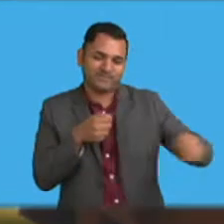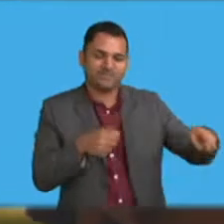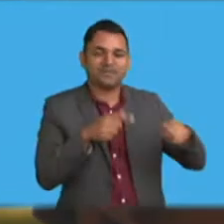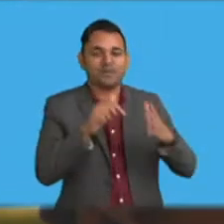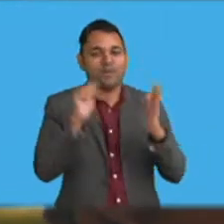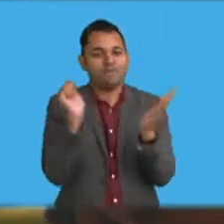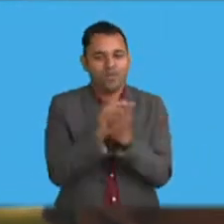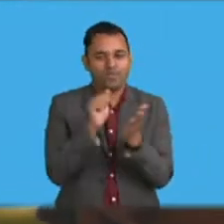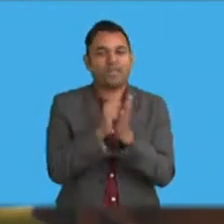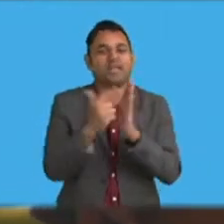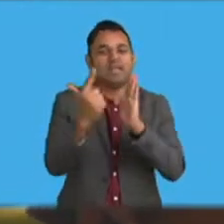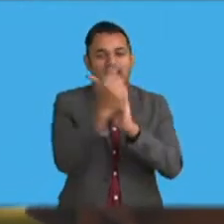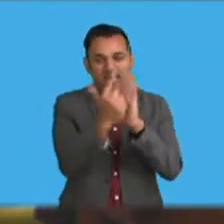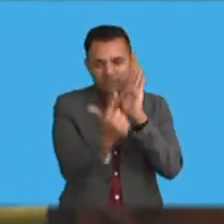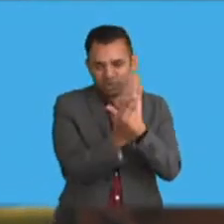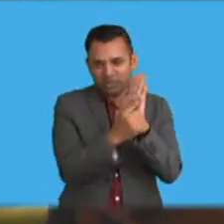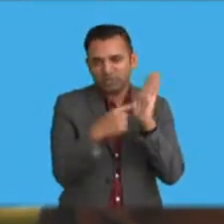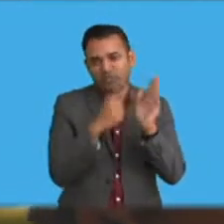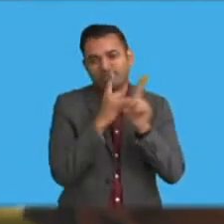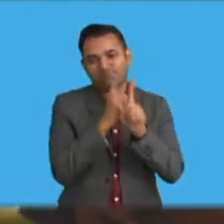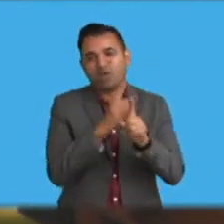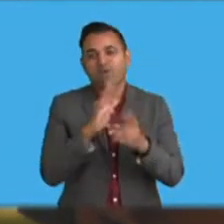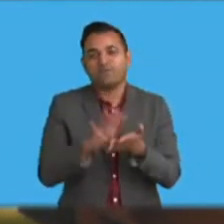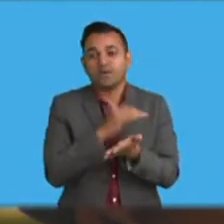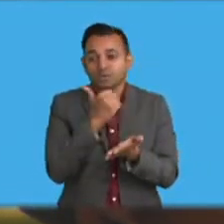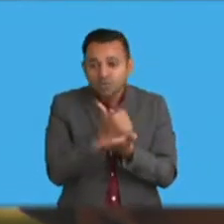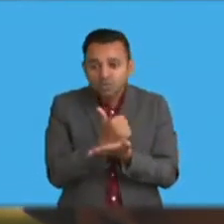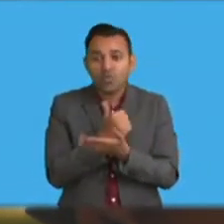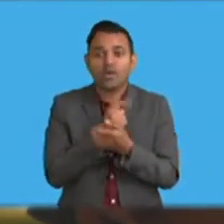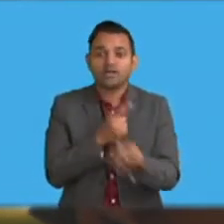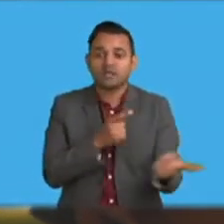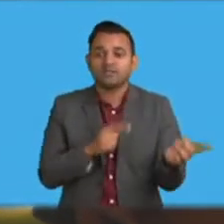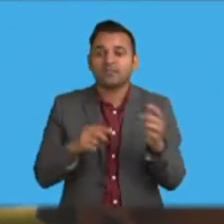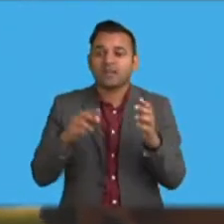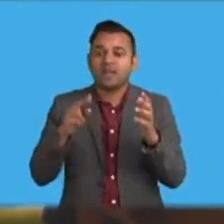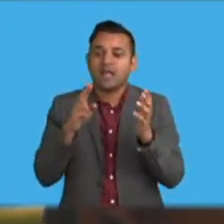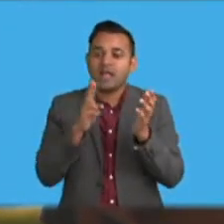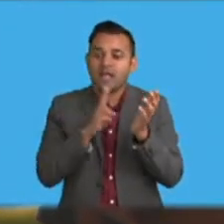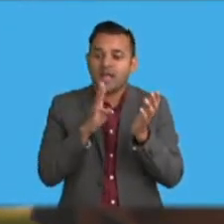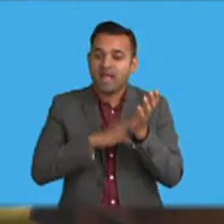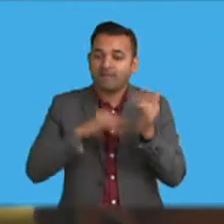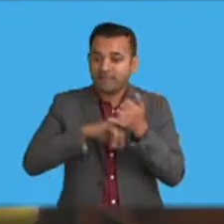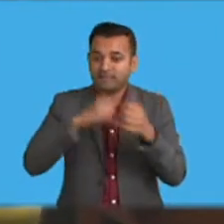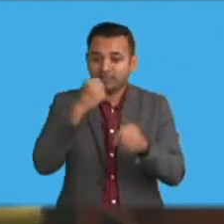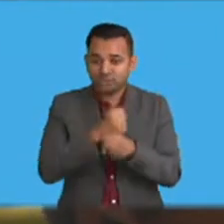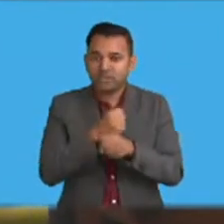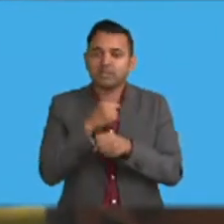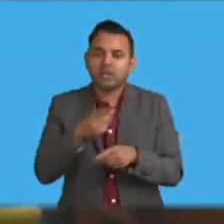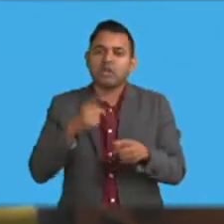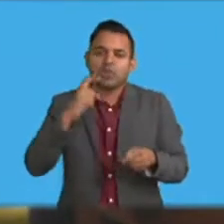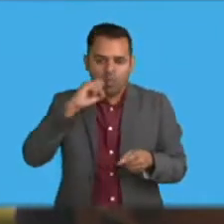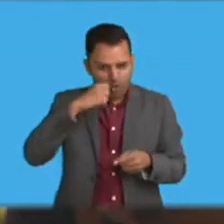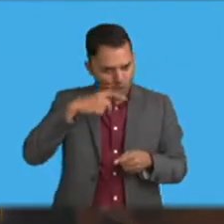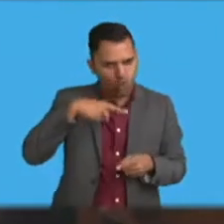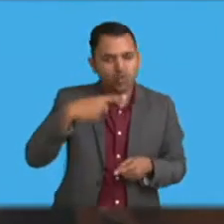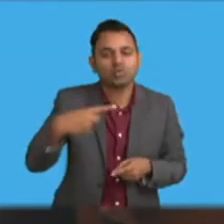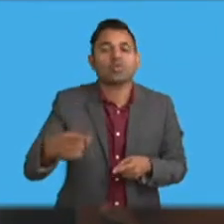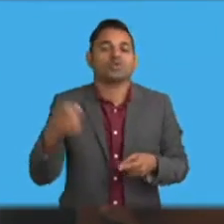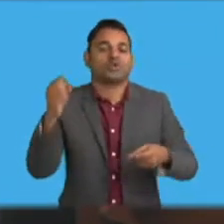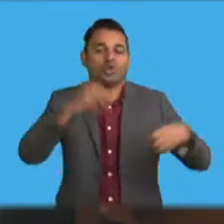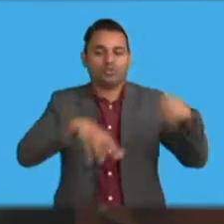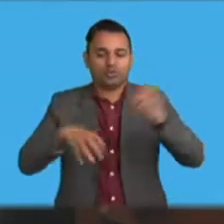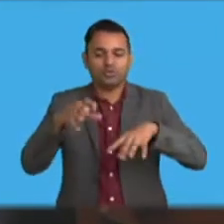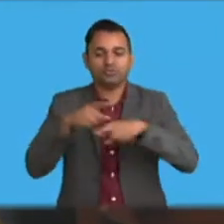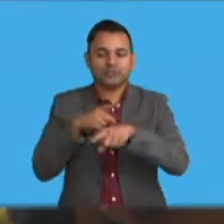We will ensure that the MSME sector will continue to thrive and become one of the leading contributors to the Fijian economy.